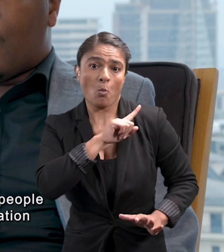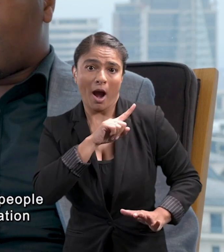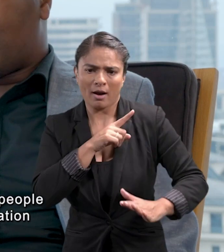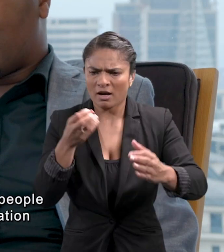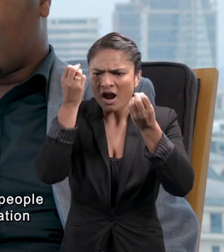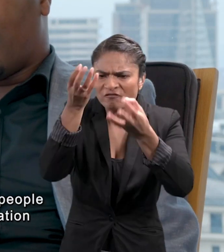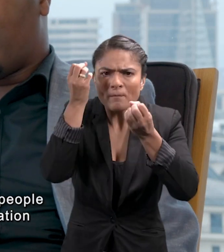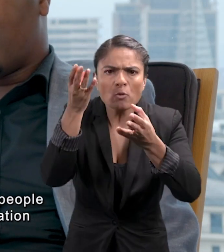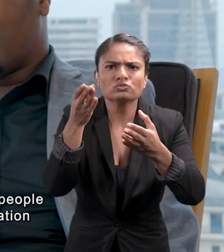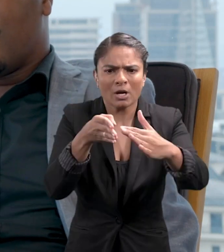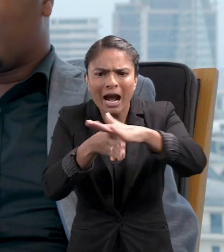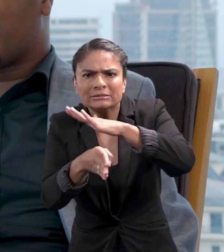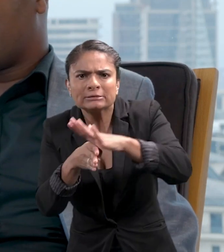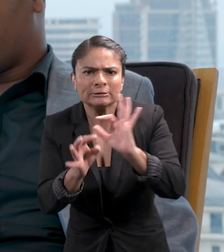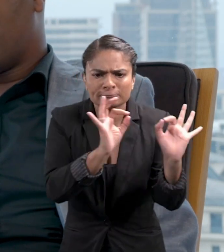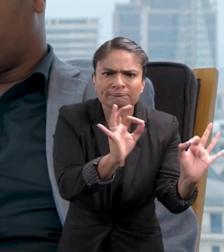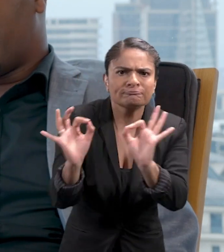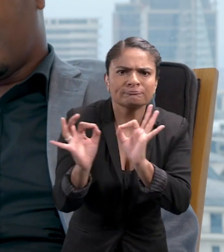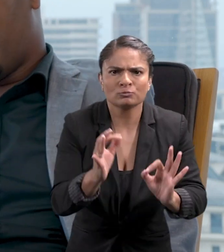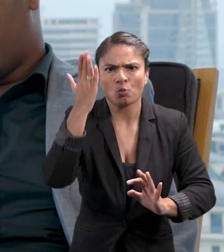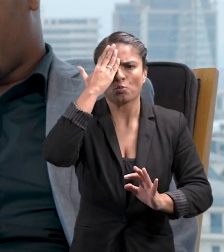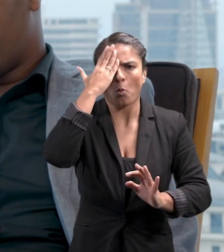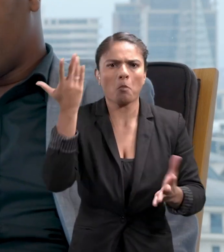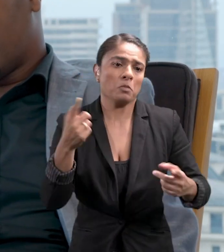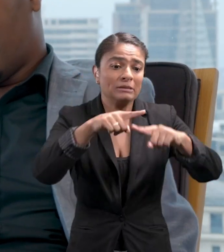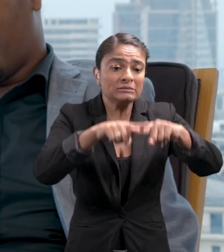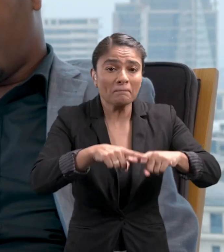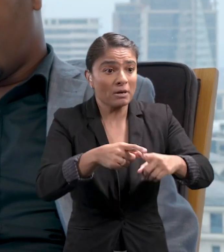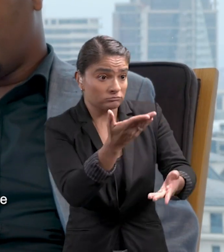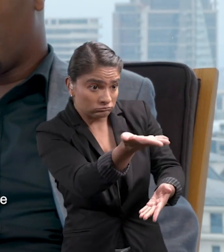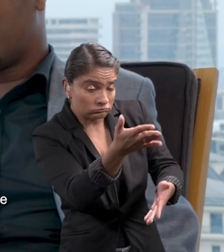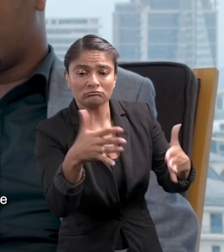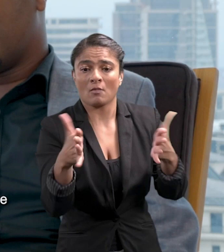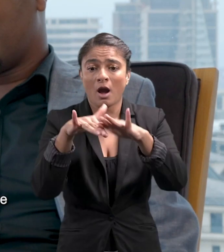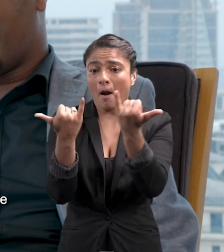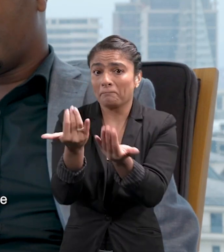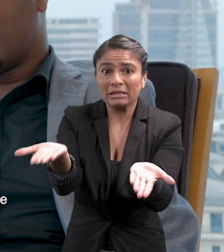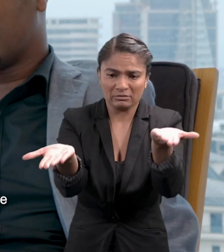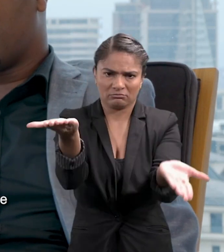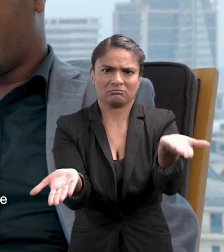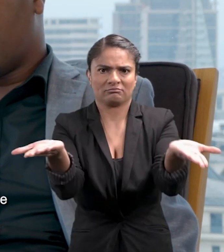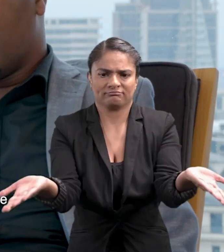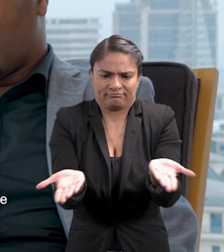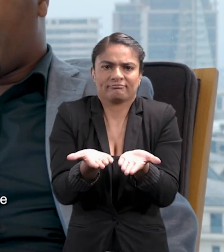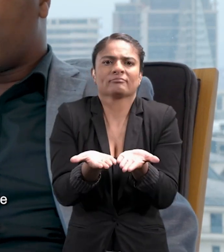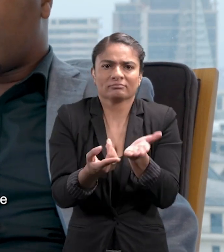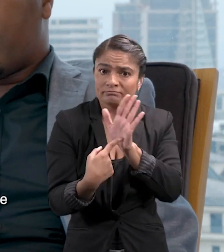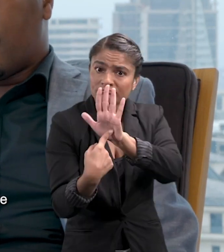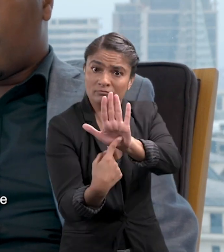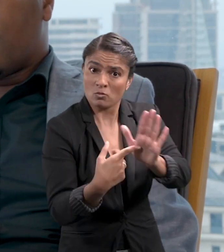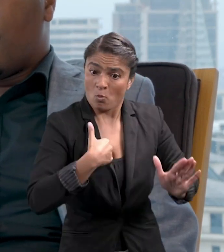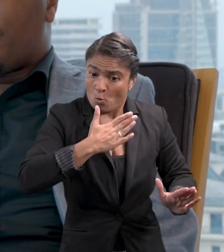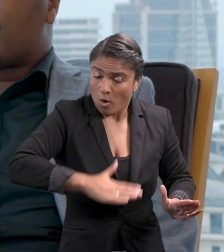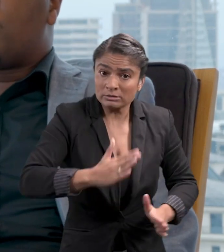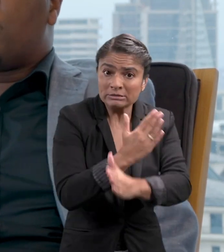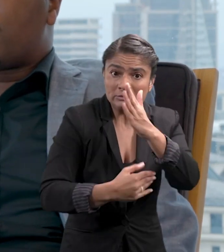have access to such information could also depend or be determined by you as an employee who wants to have such knowledge about your disability